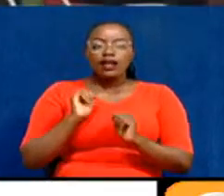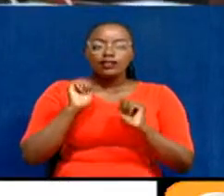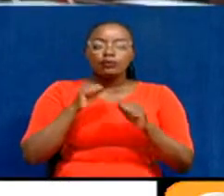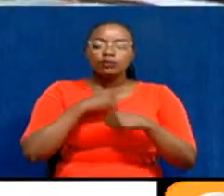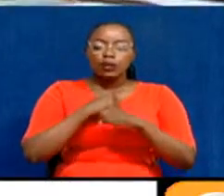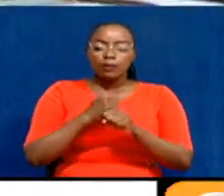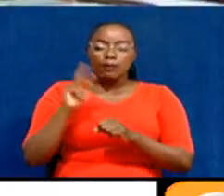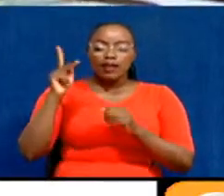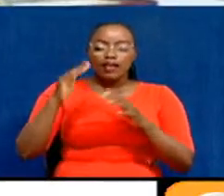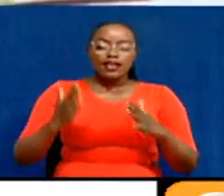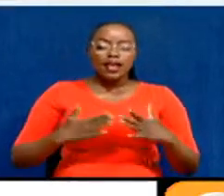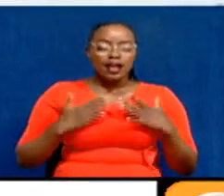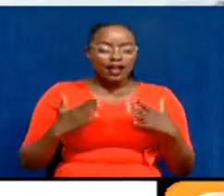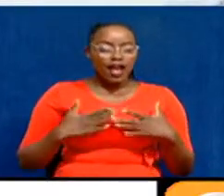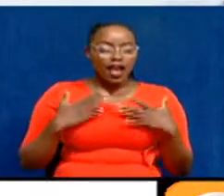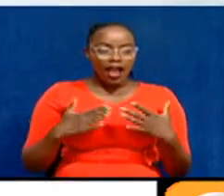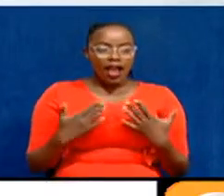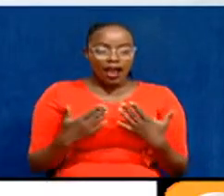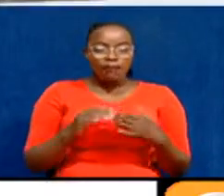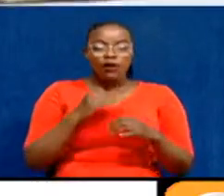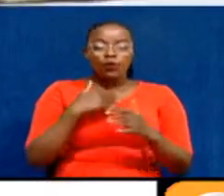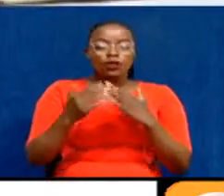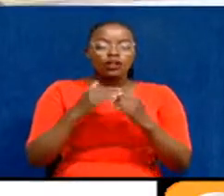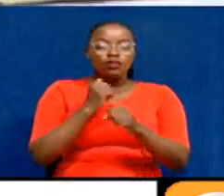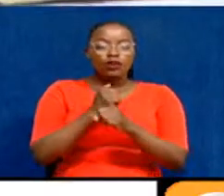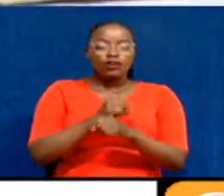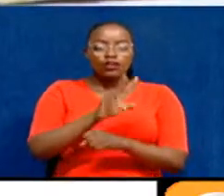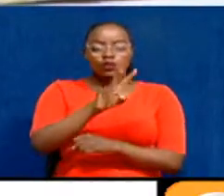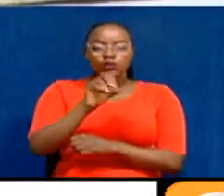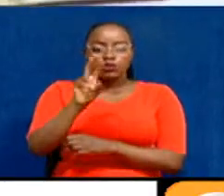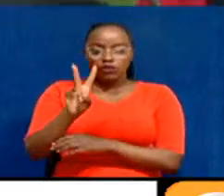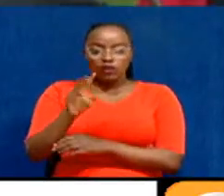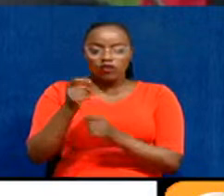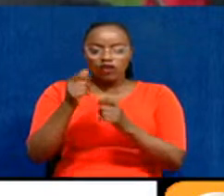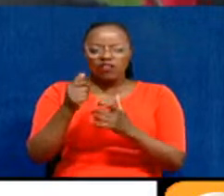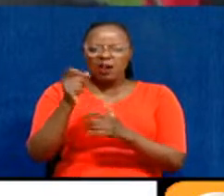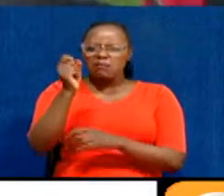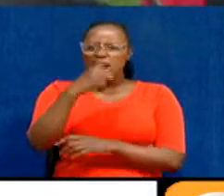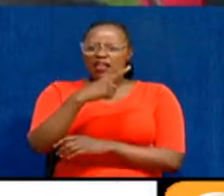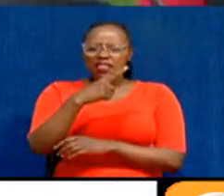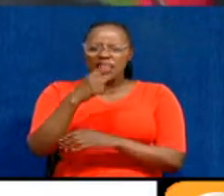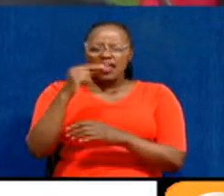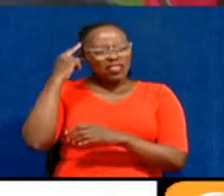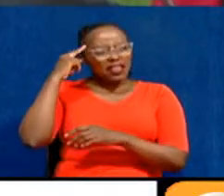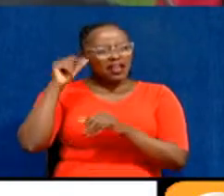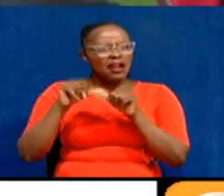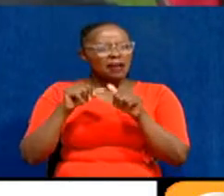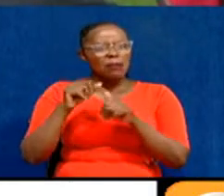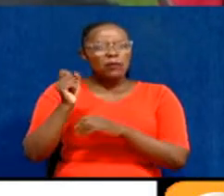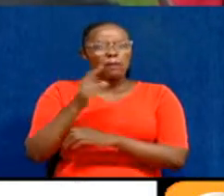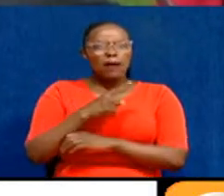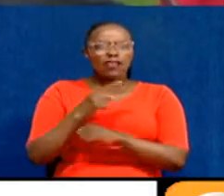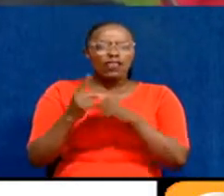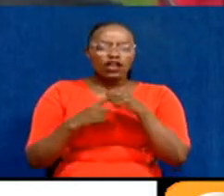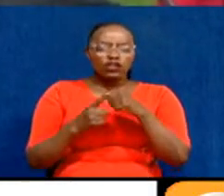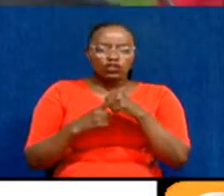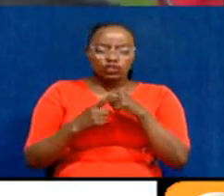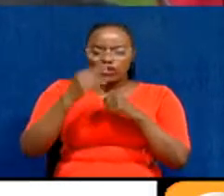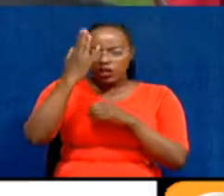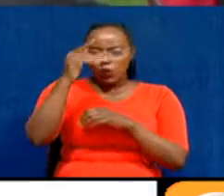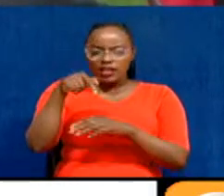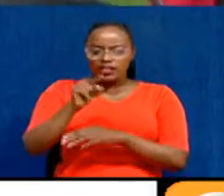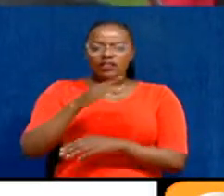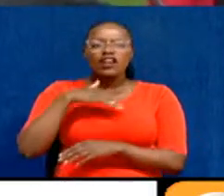the way we did in 2002? And that was a few months, actually it wasn't August, but I think around June.